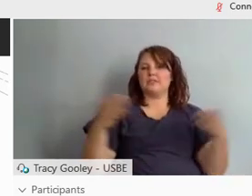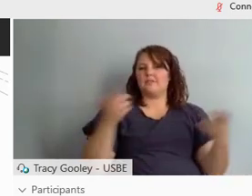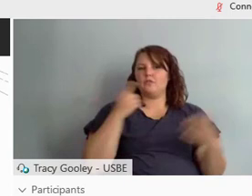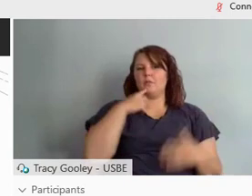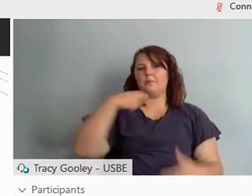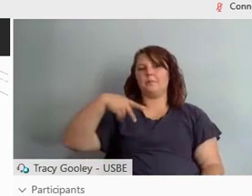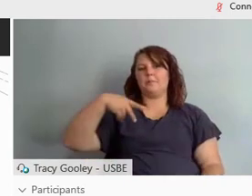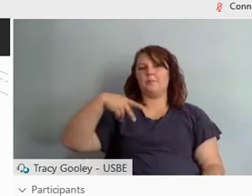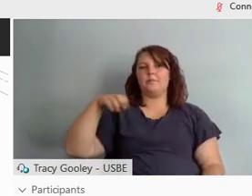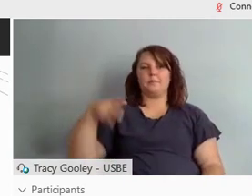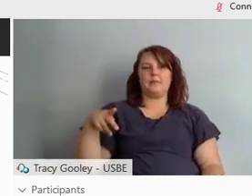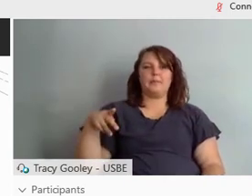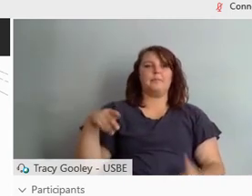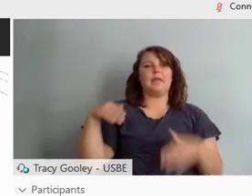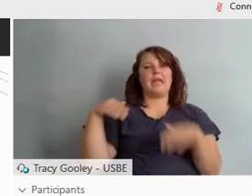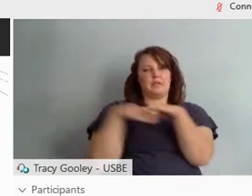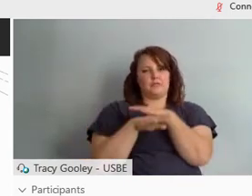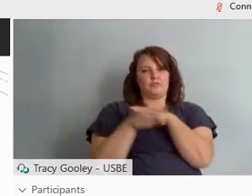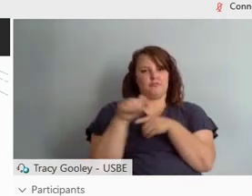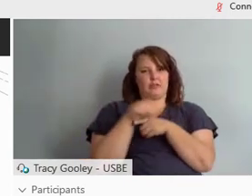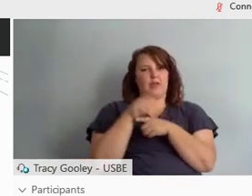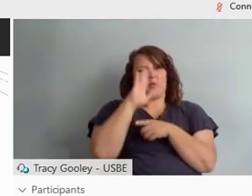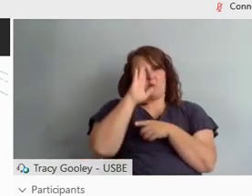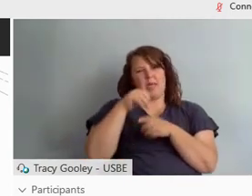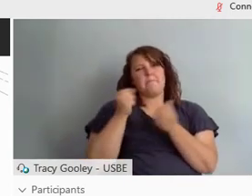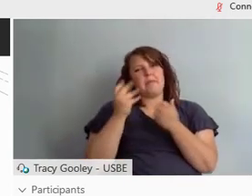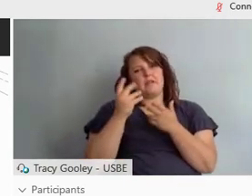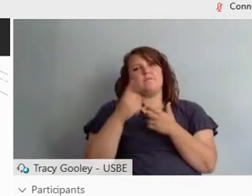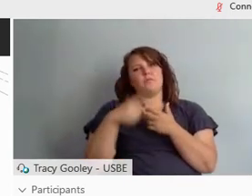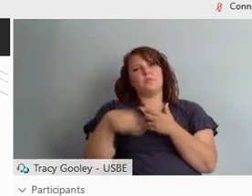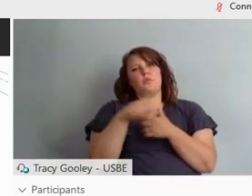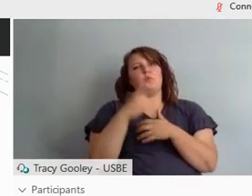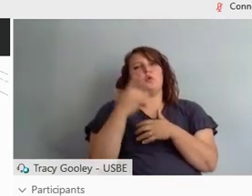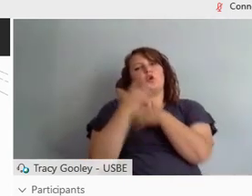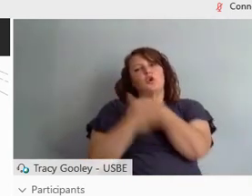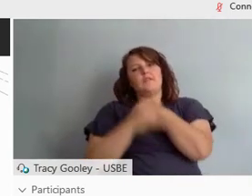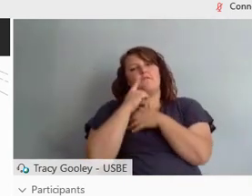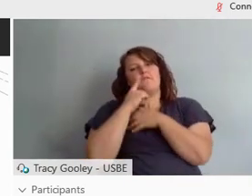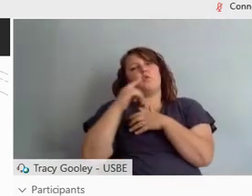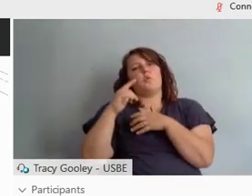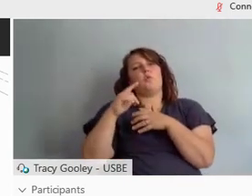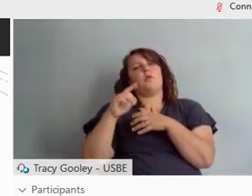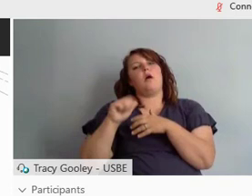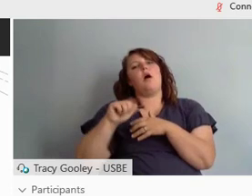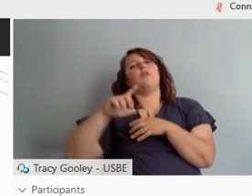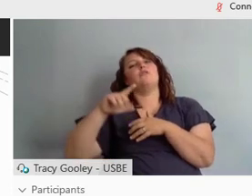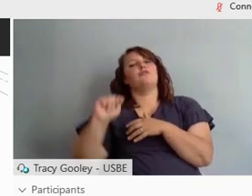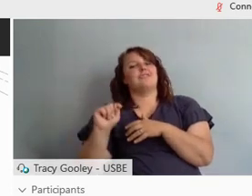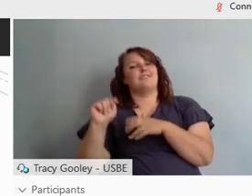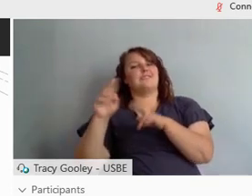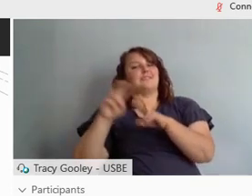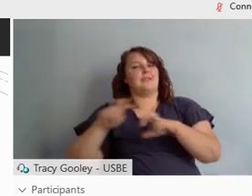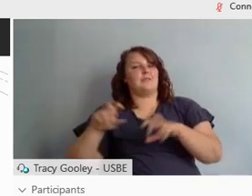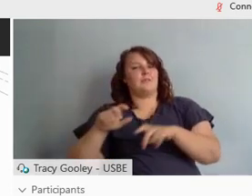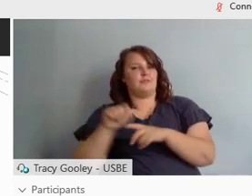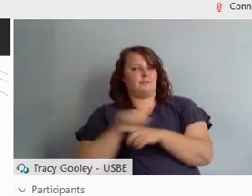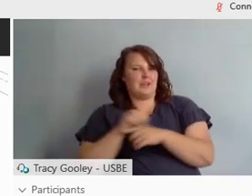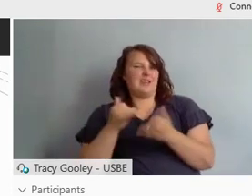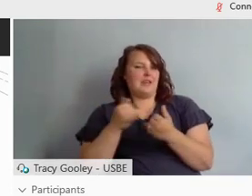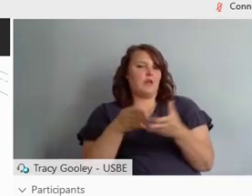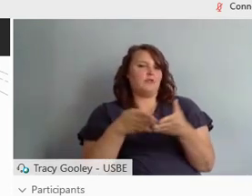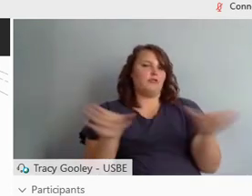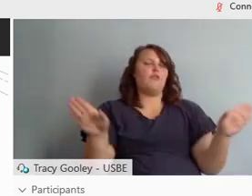PEEP Entry training. I know many of you joined early for the alternate assessment training, and now we're going to jump into the